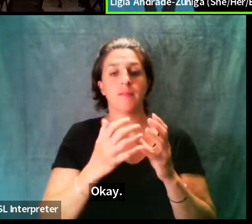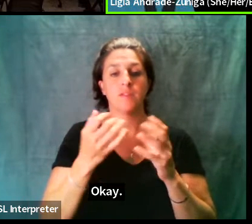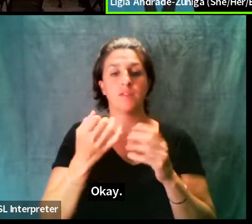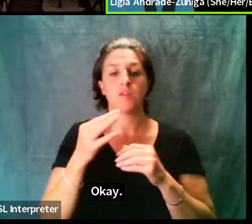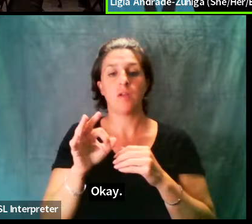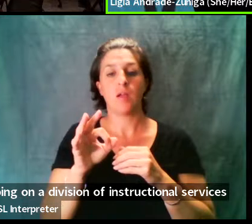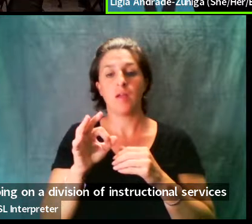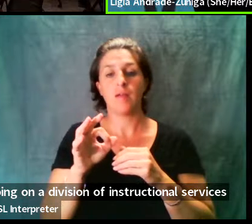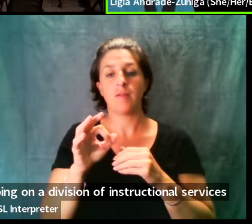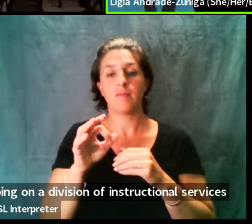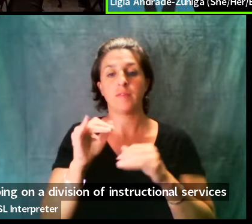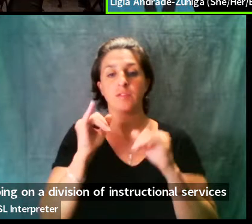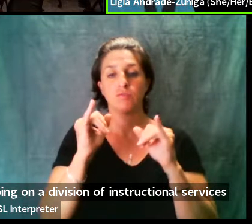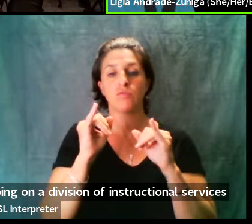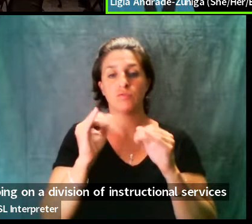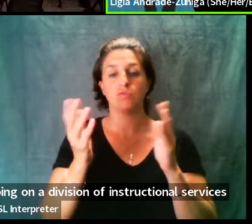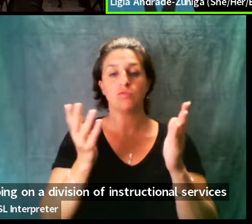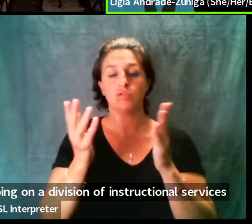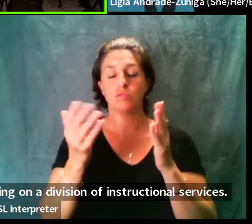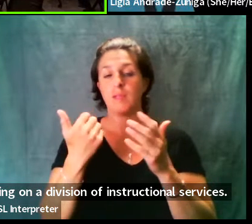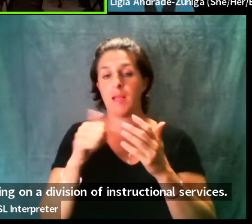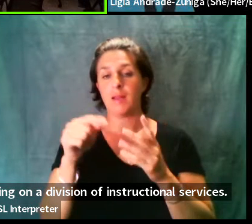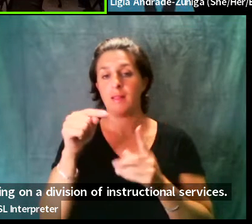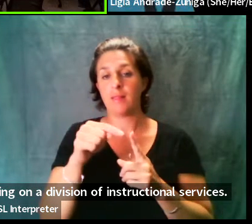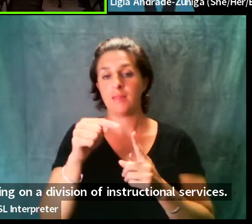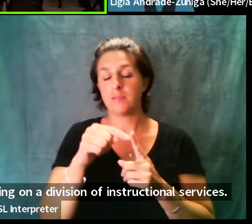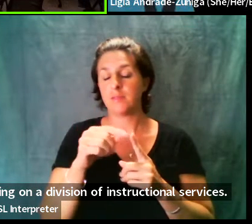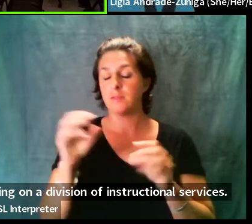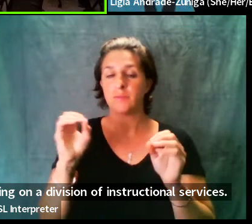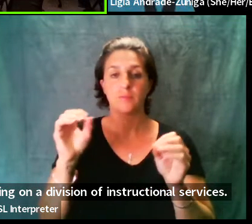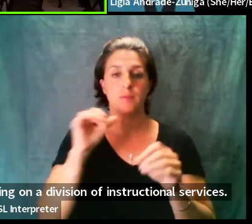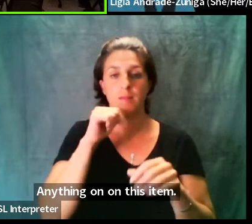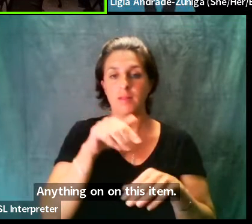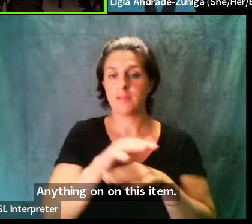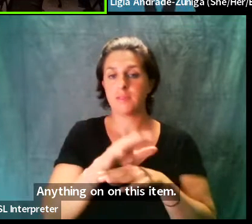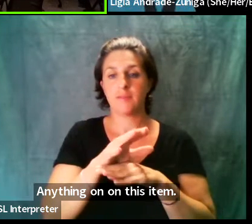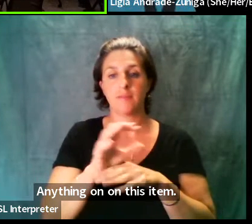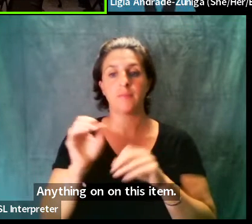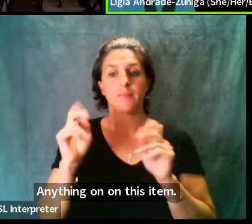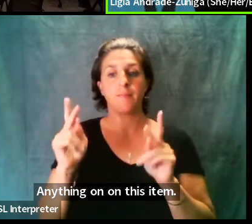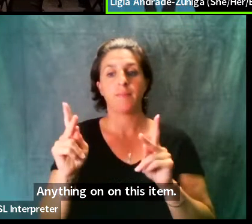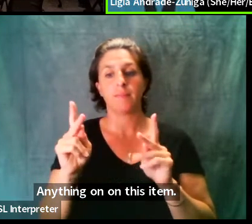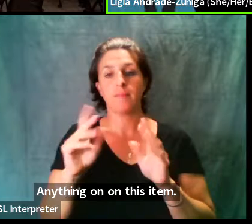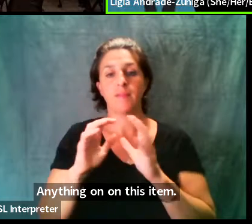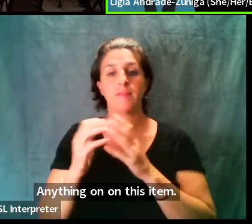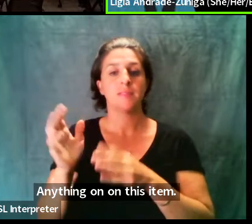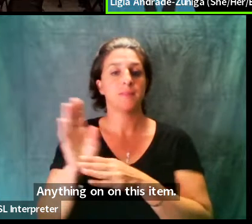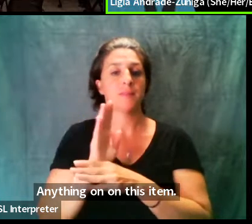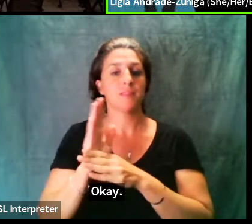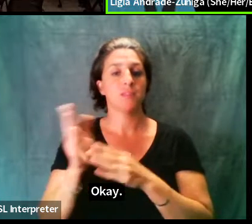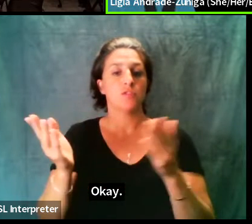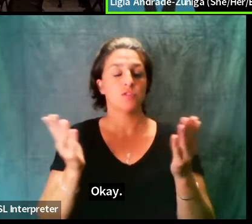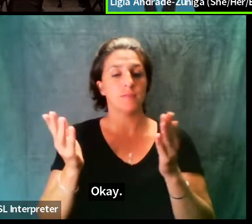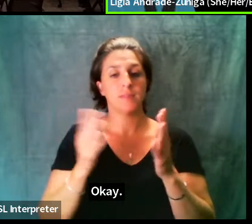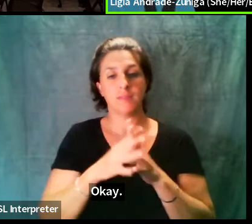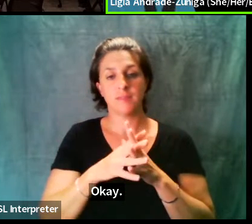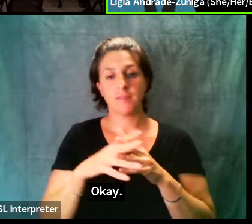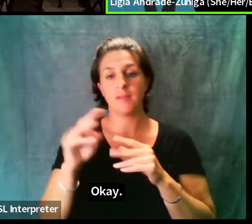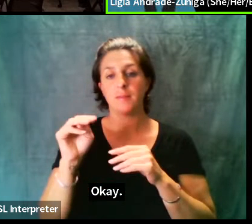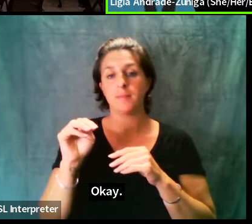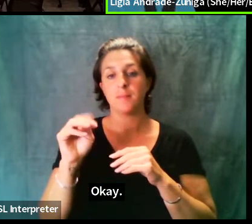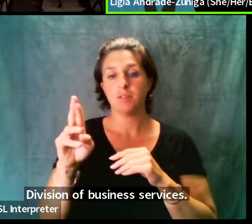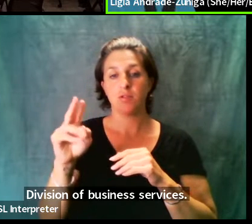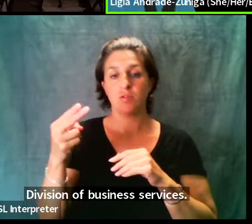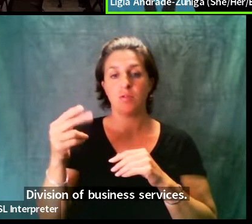Services. Anything on this item? Also not this evening. Okay. Division of Business Services, Mr.